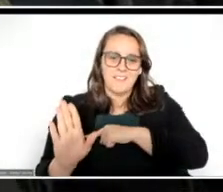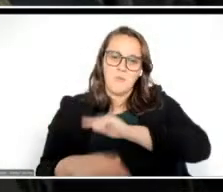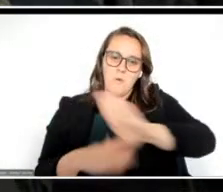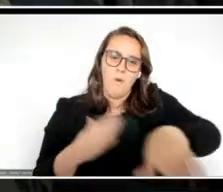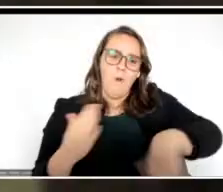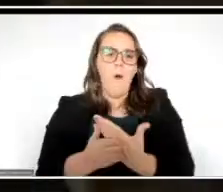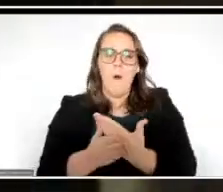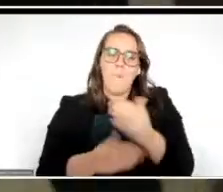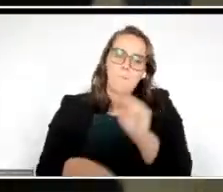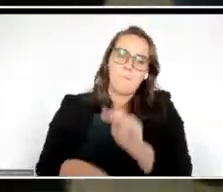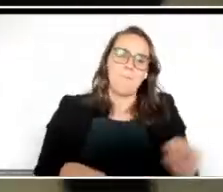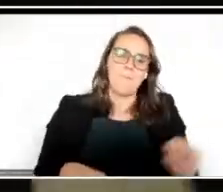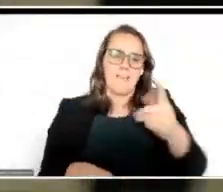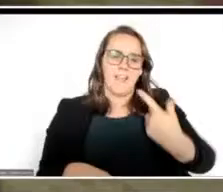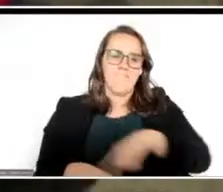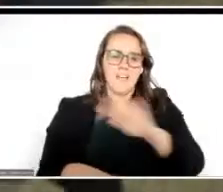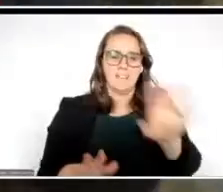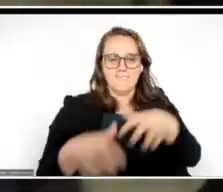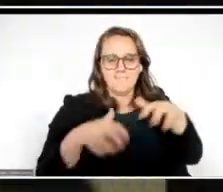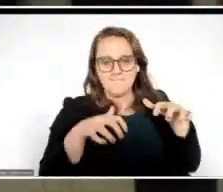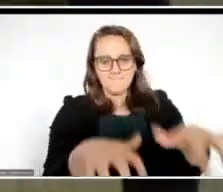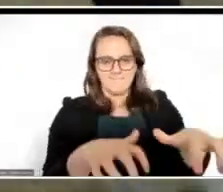It's insane.